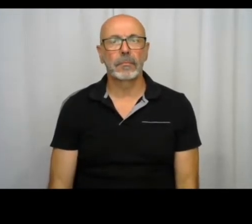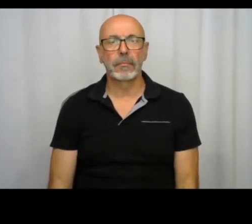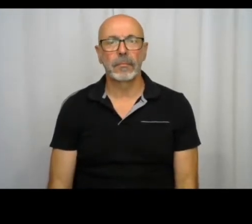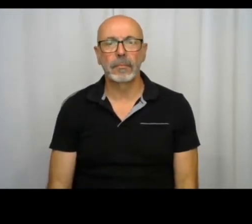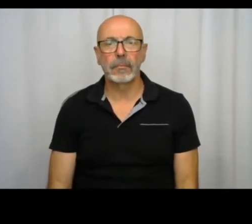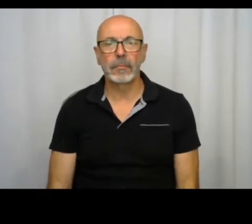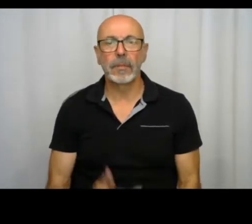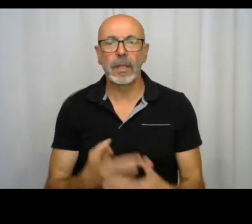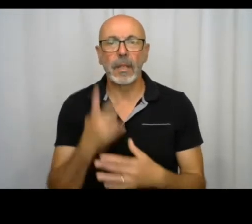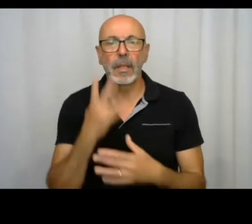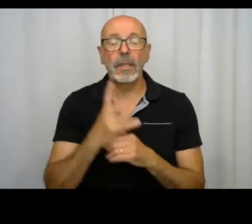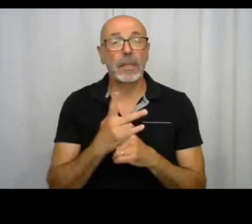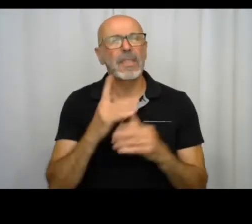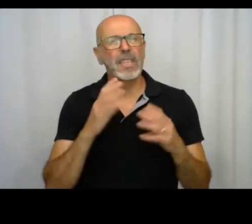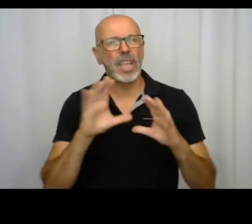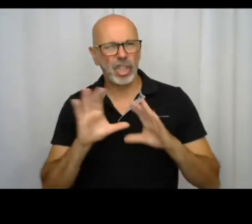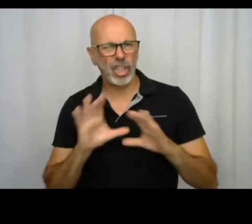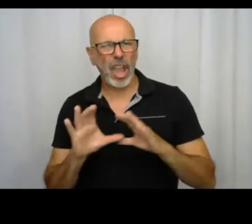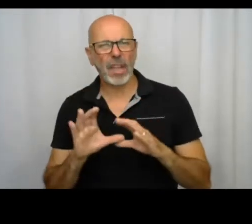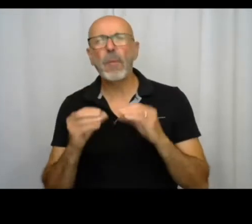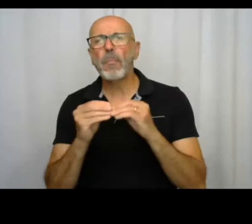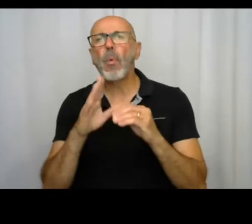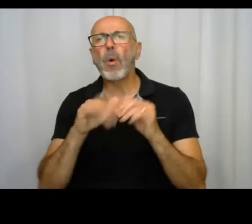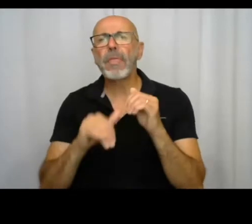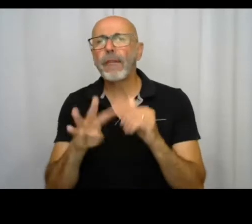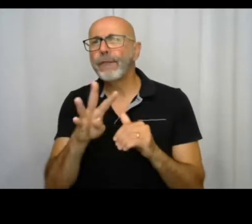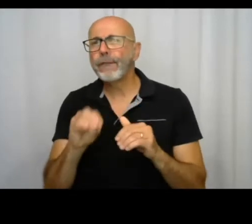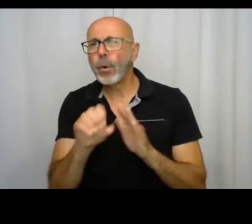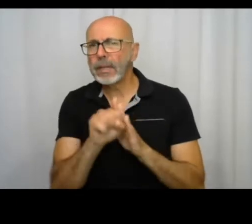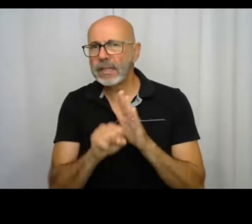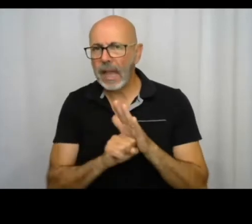And I did see a chat in there. There's over 40 states currently